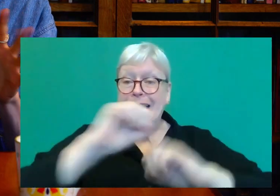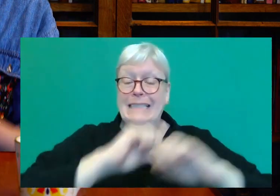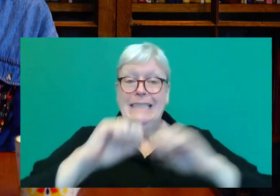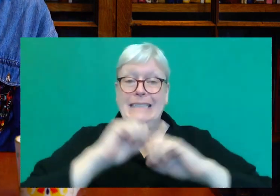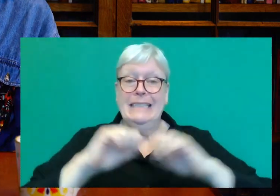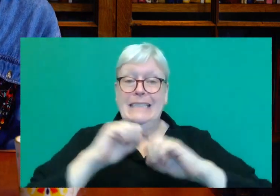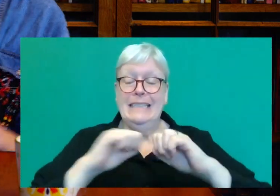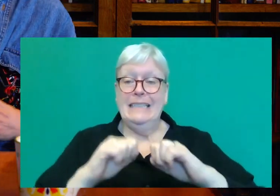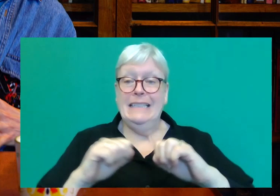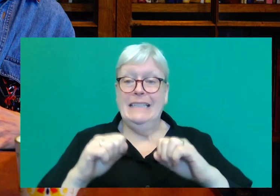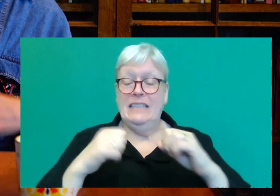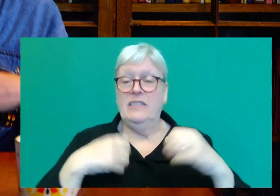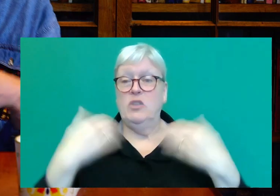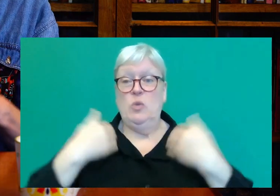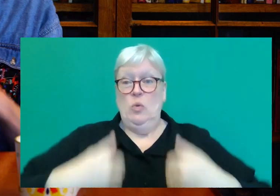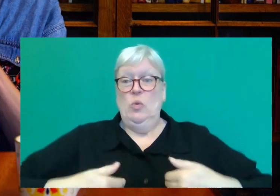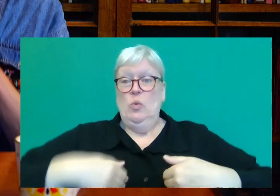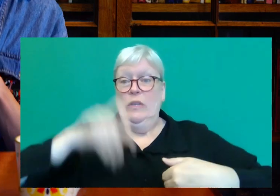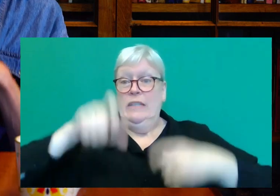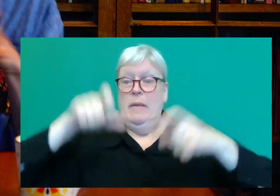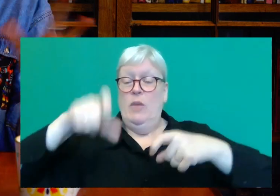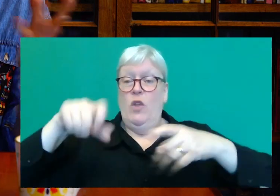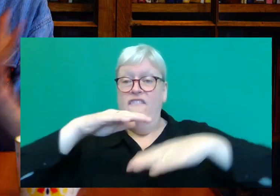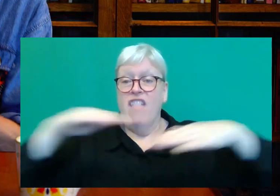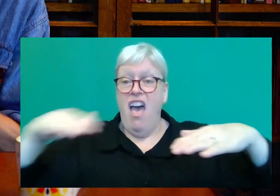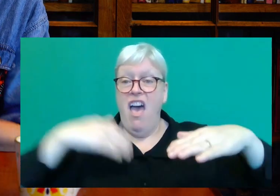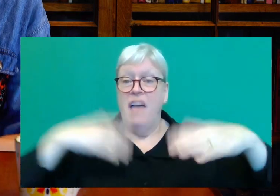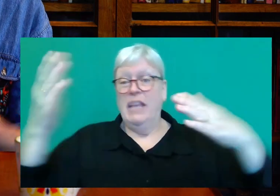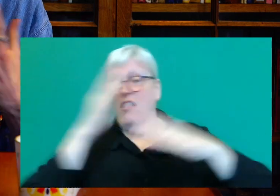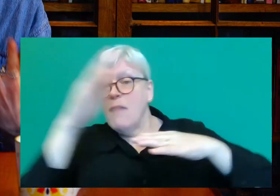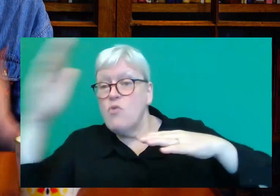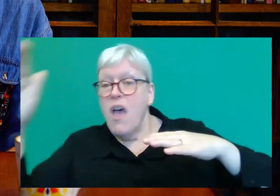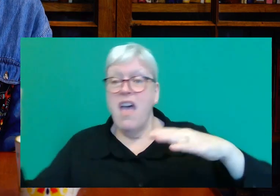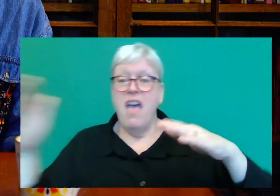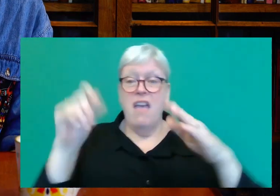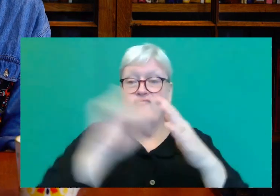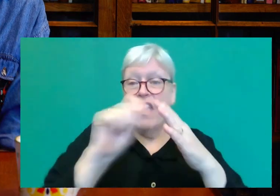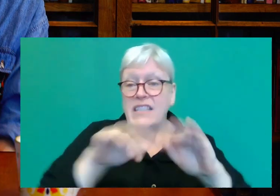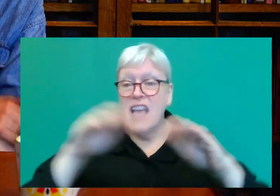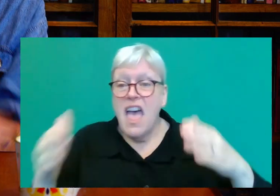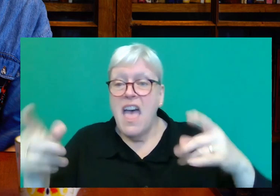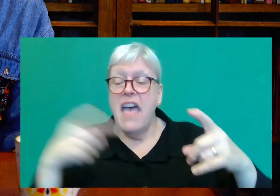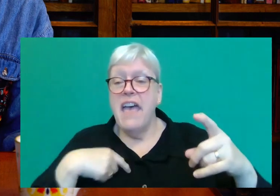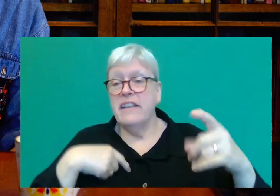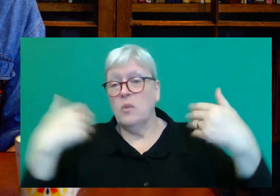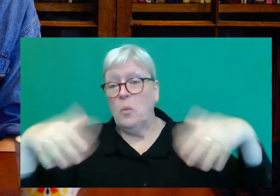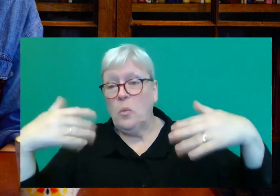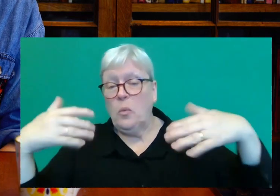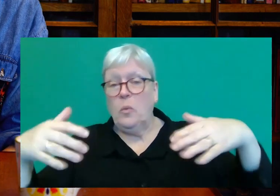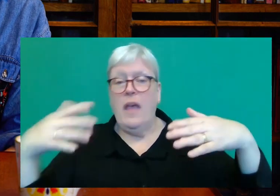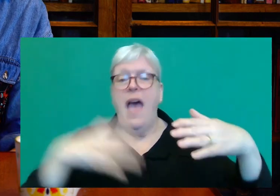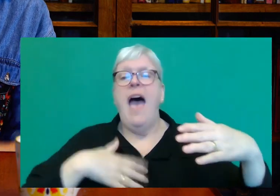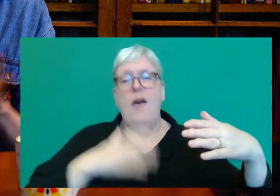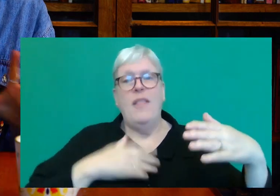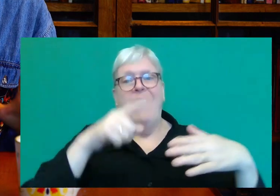this writerly couple, and they had these huge libraries and their writing desks, and it looked like, you know, the writer's flat that I would get gooey for at